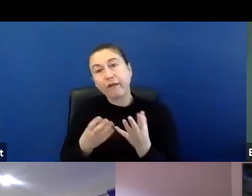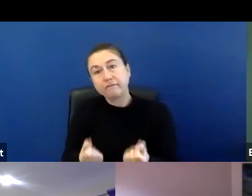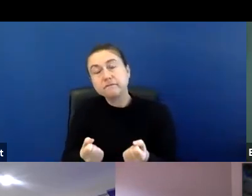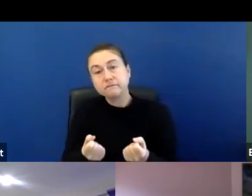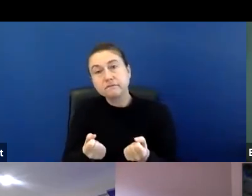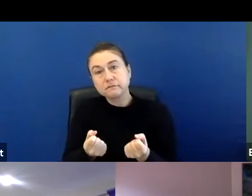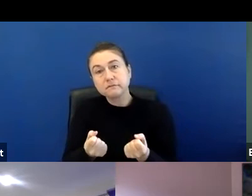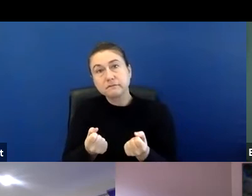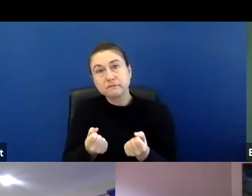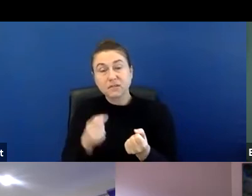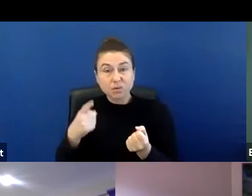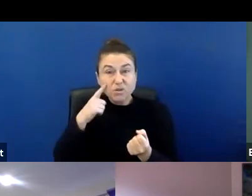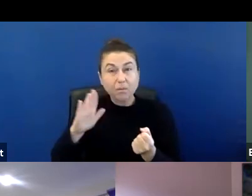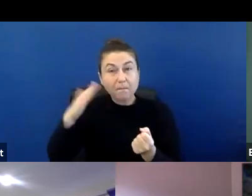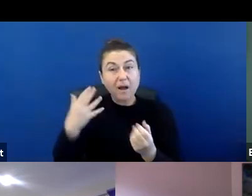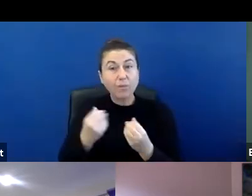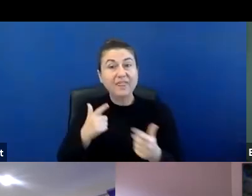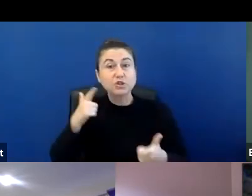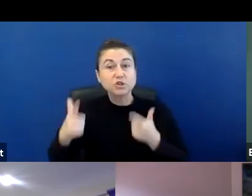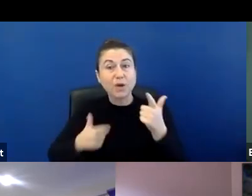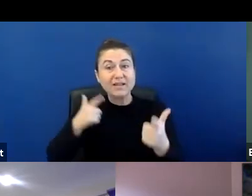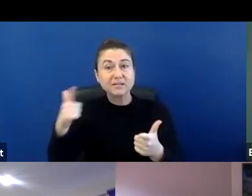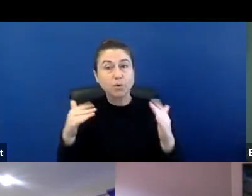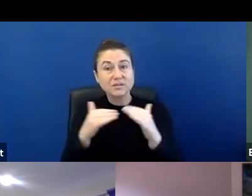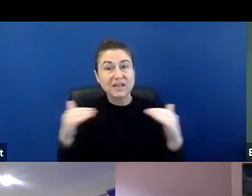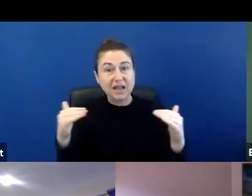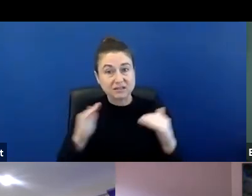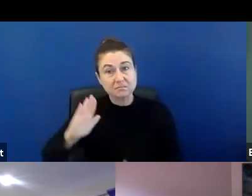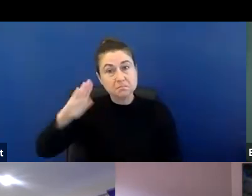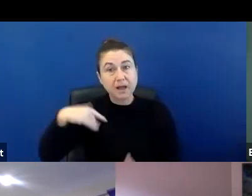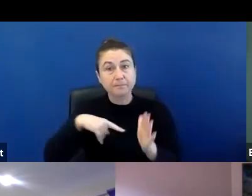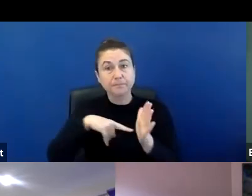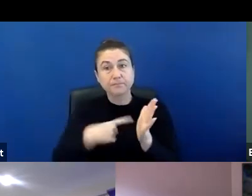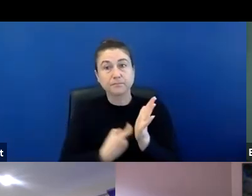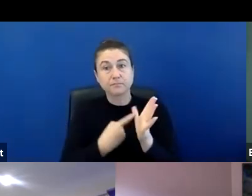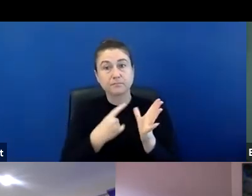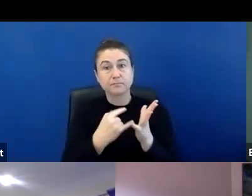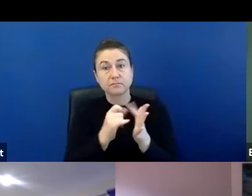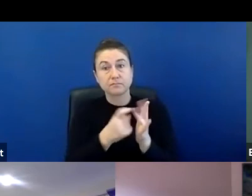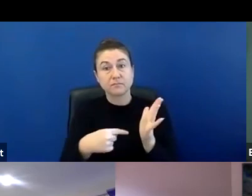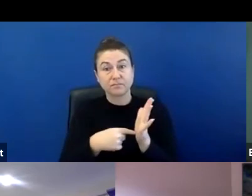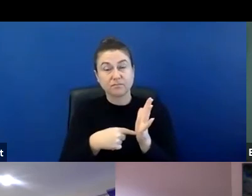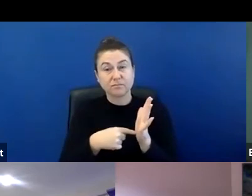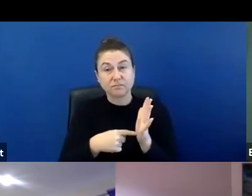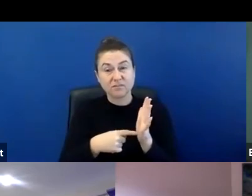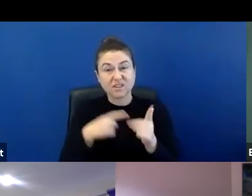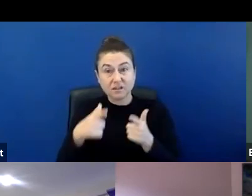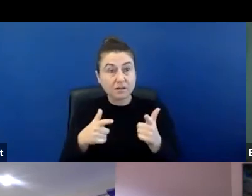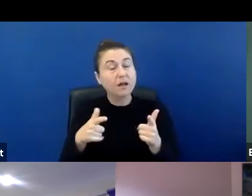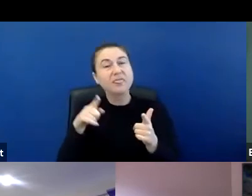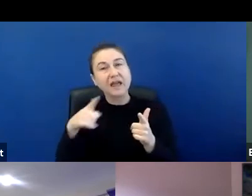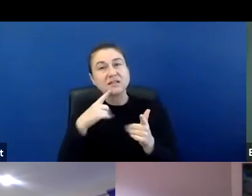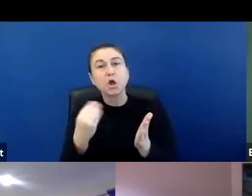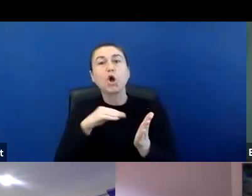saw this with the transport standard. You know, a 30-year time frame